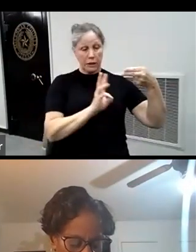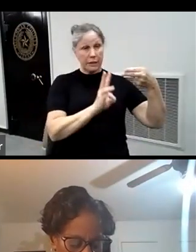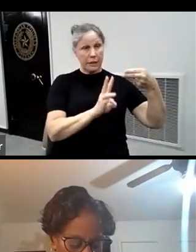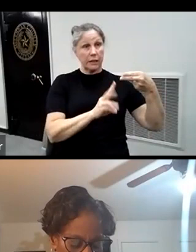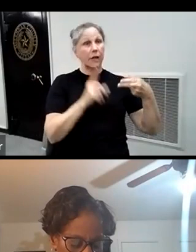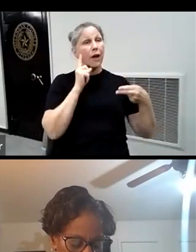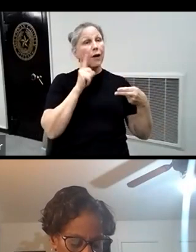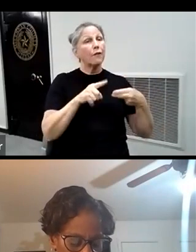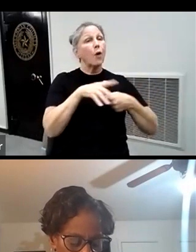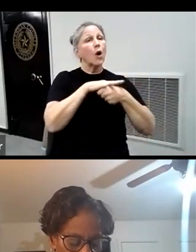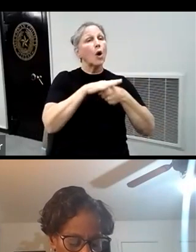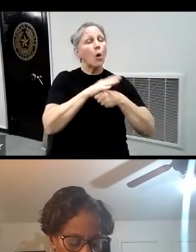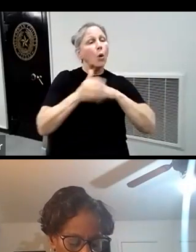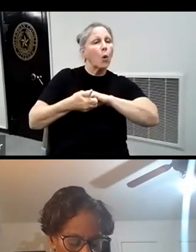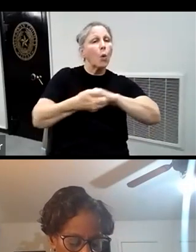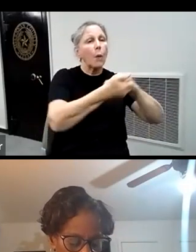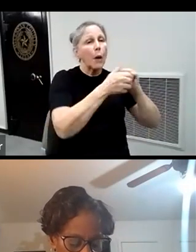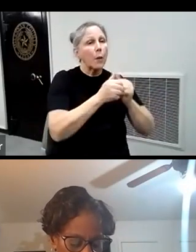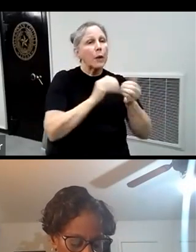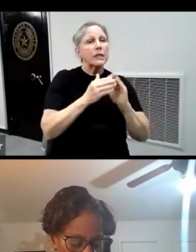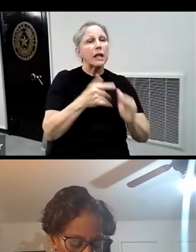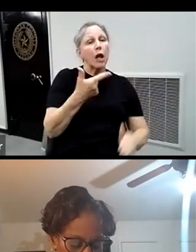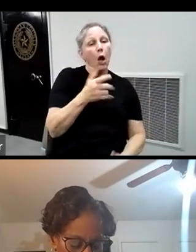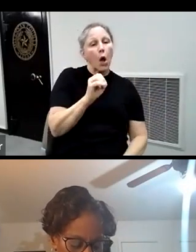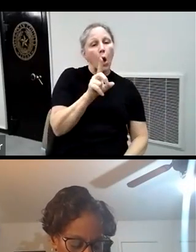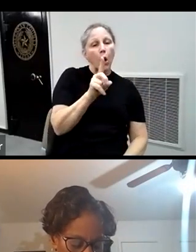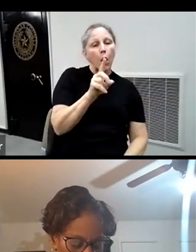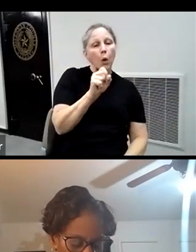authorization and local cooperation agreement with the city of Golson.